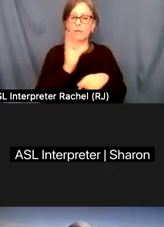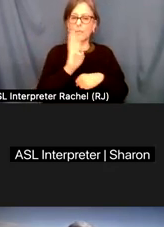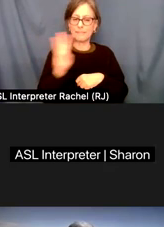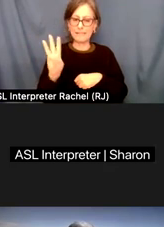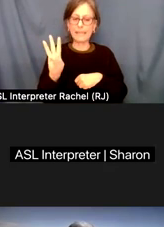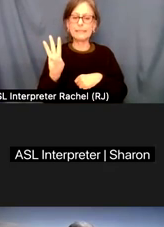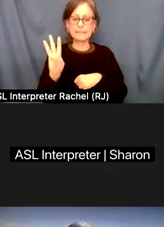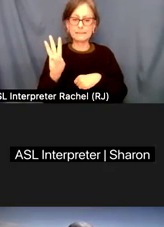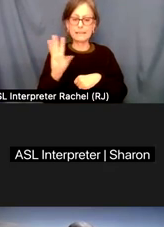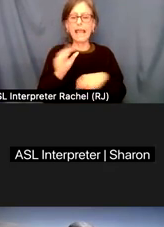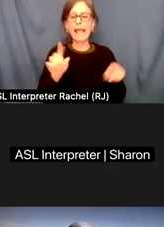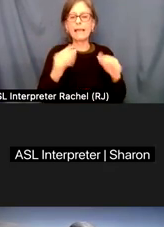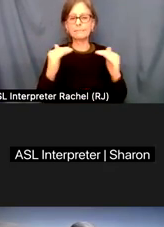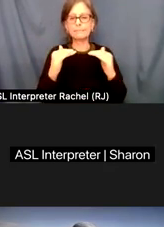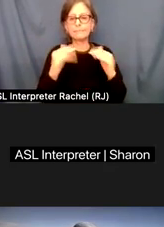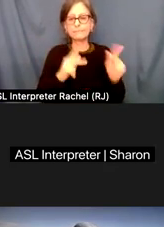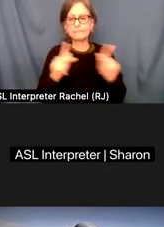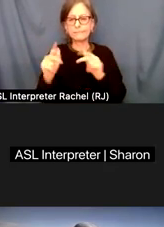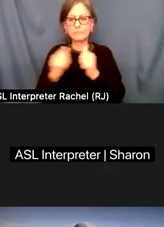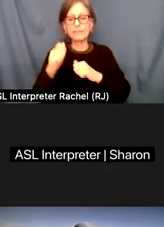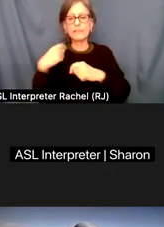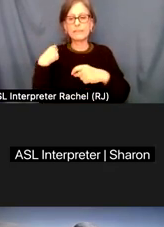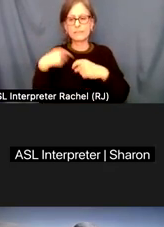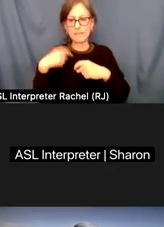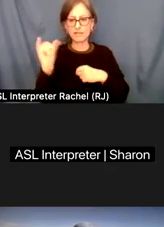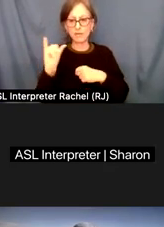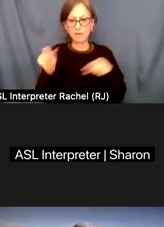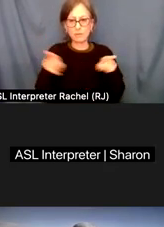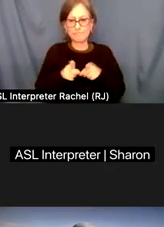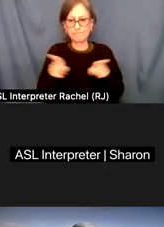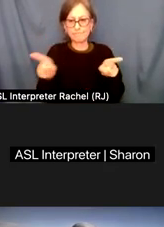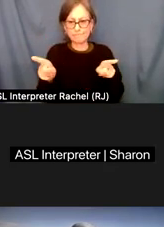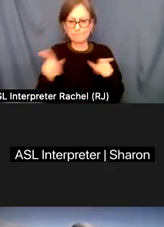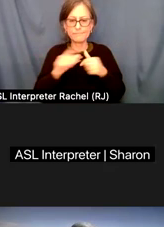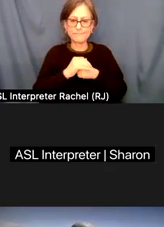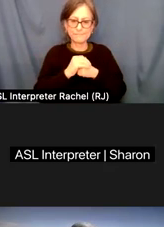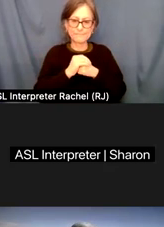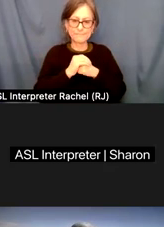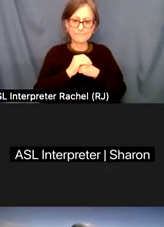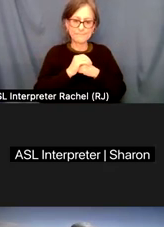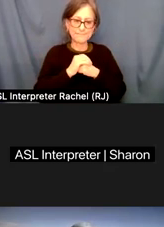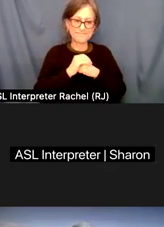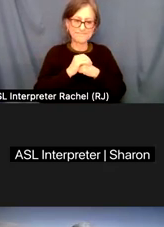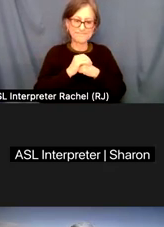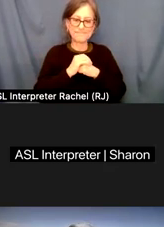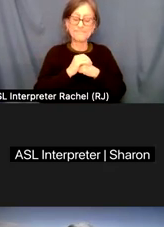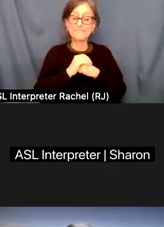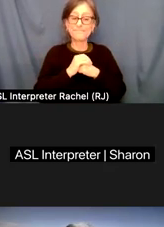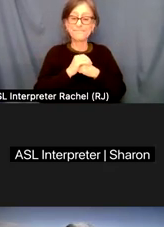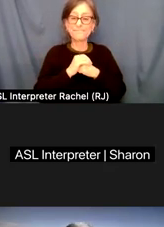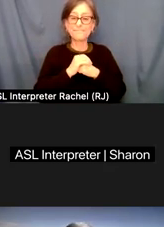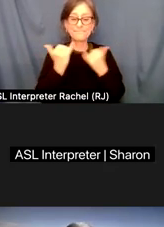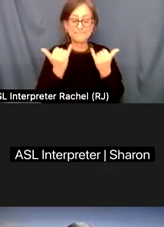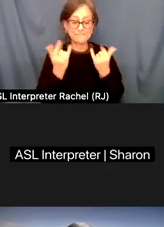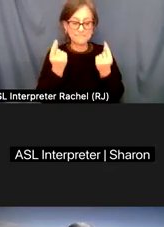also equivalent in Spanish at terremotos.org/siete pasos. And with that, I'd like